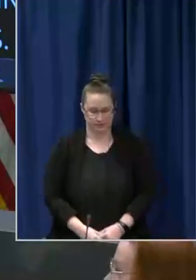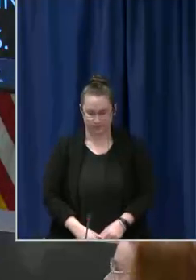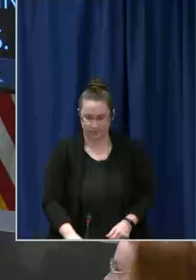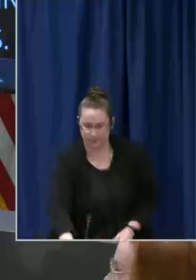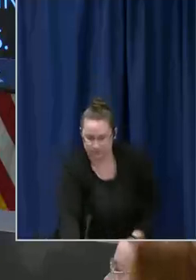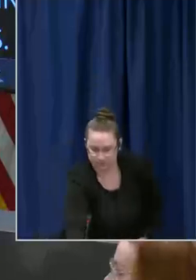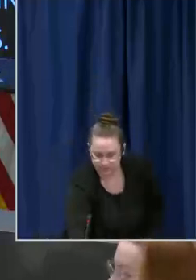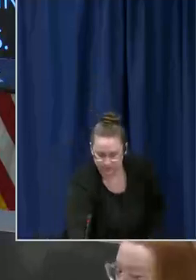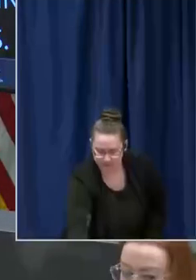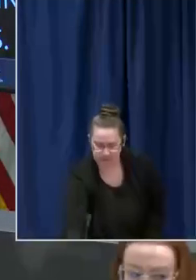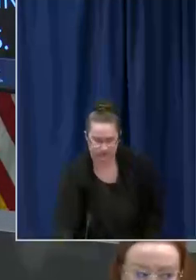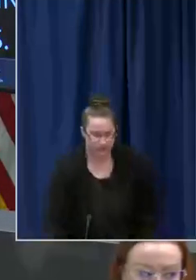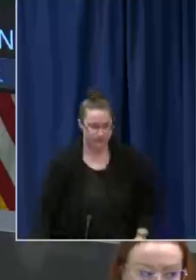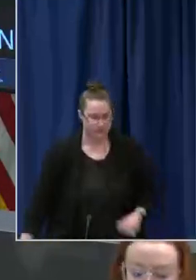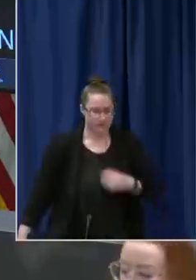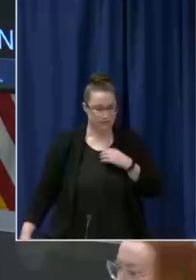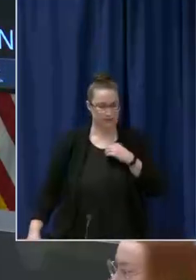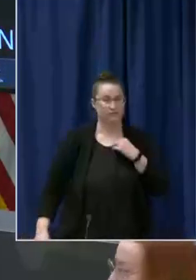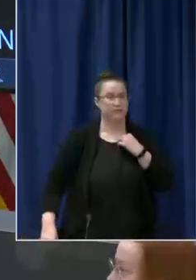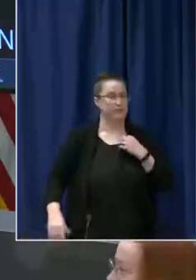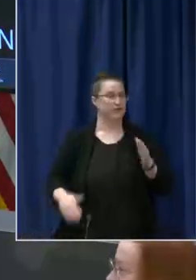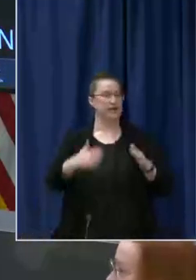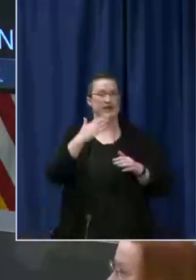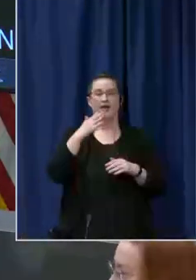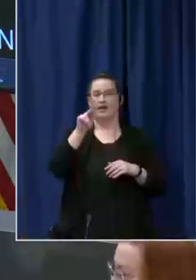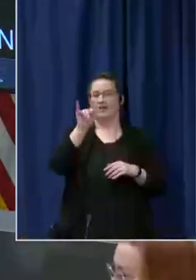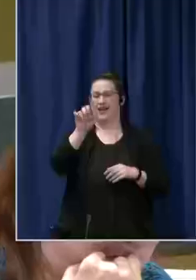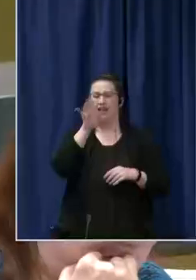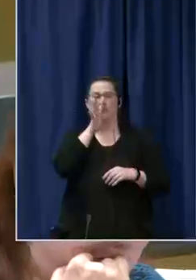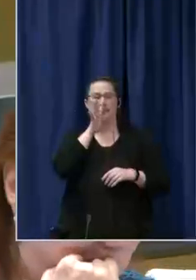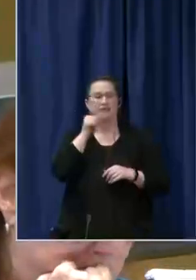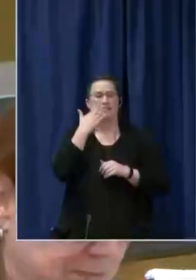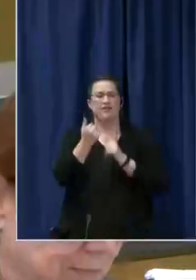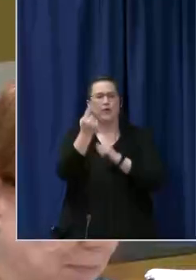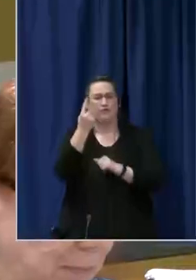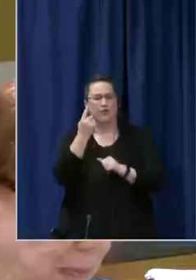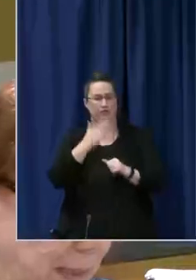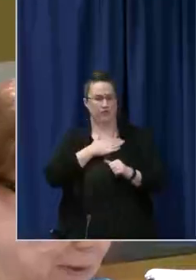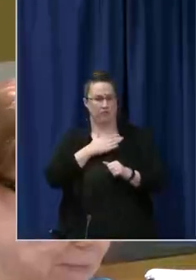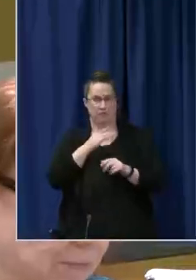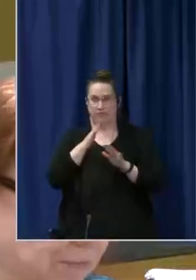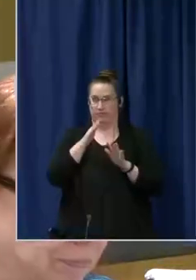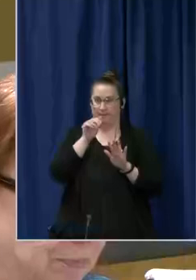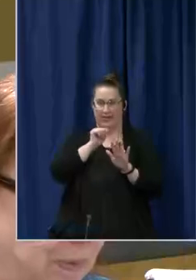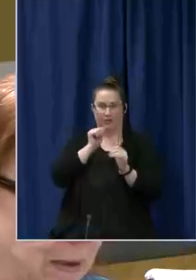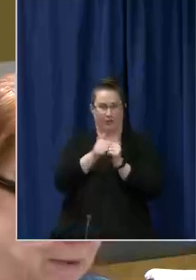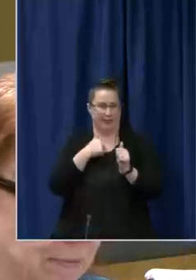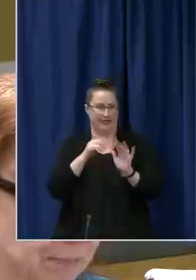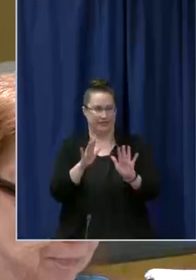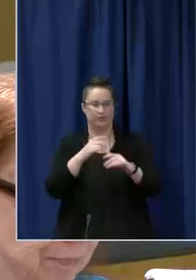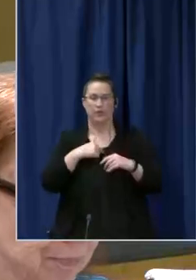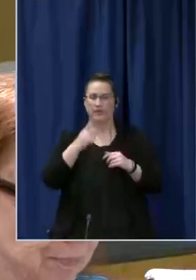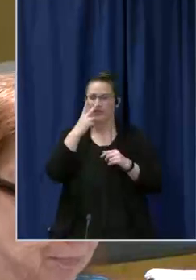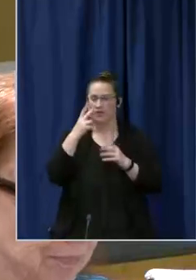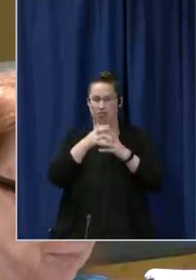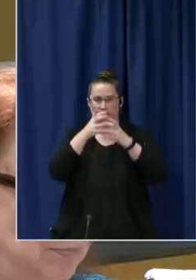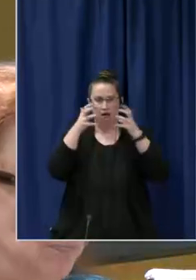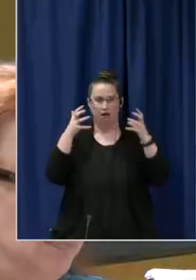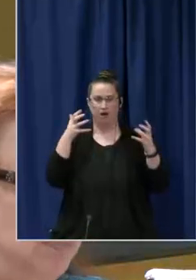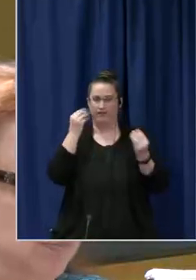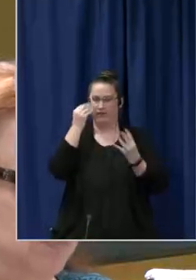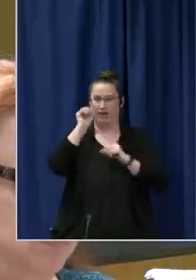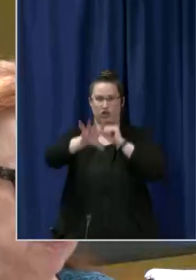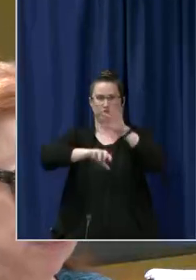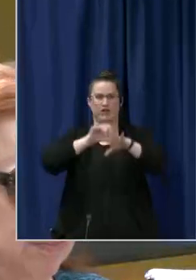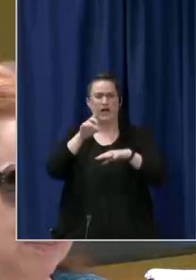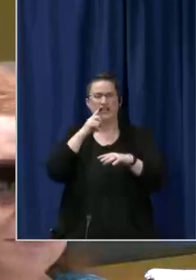Thank you, everyone, for your patience with me. With that, we've seen a whole lot of information, and I think